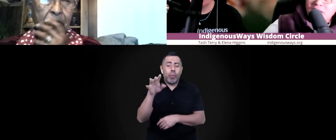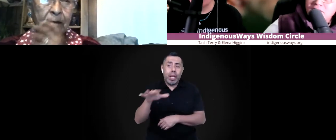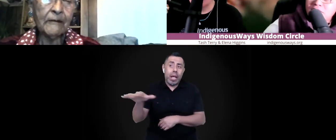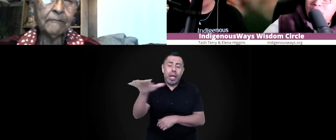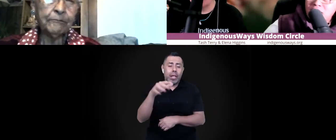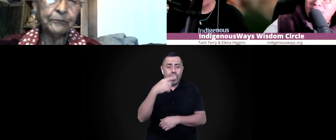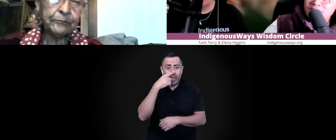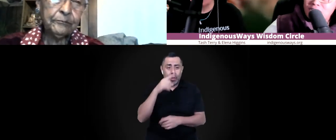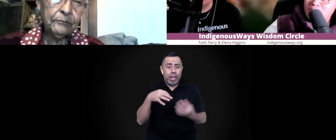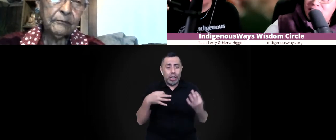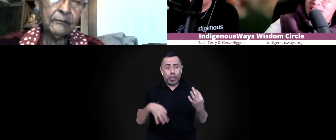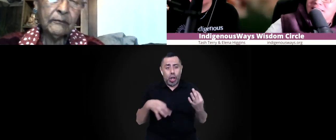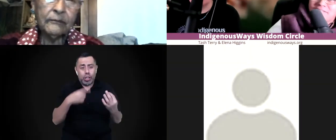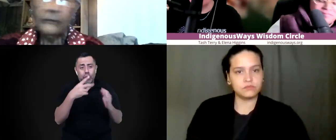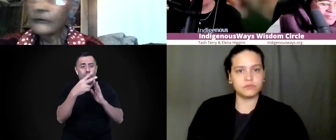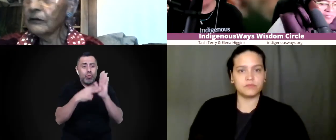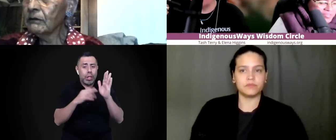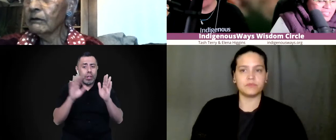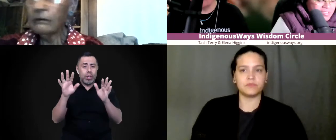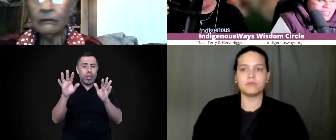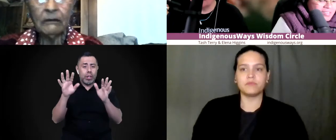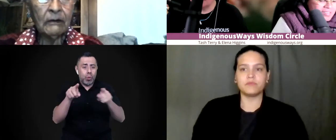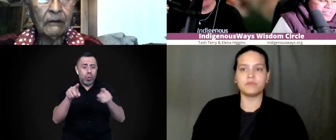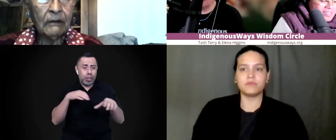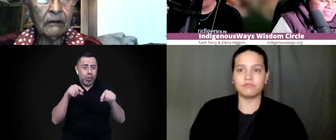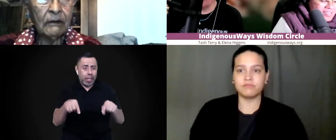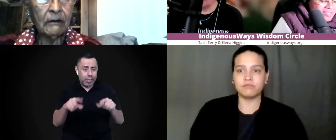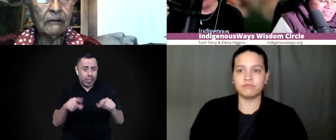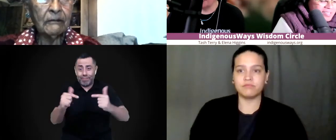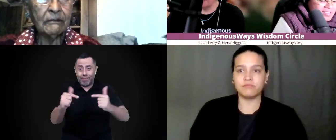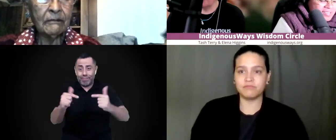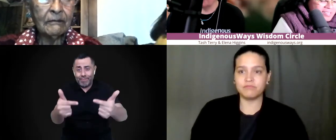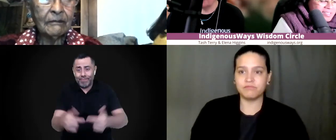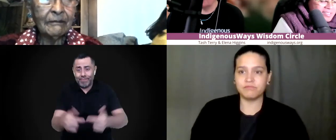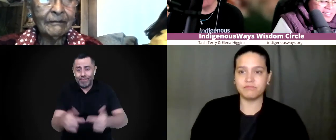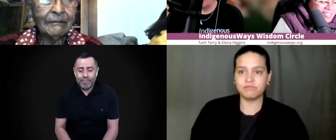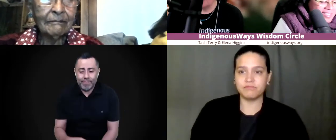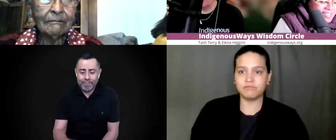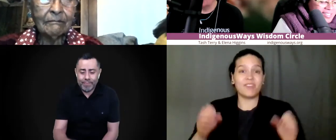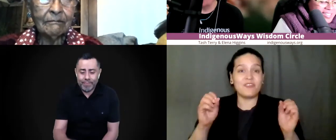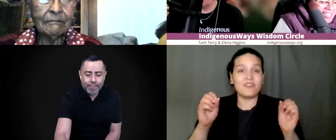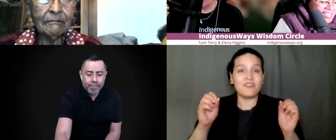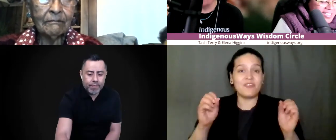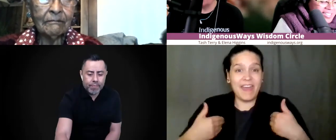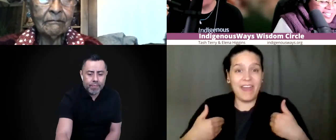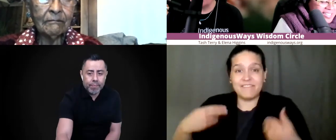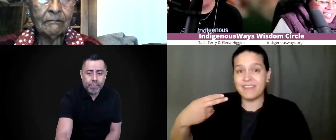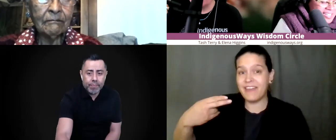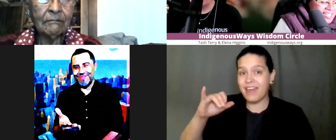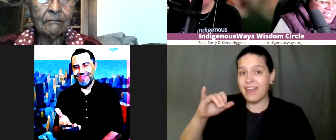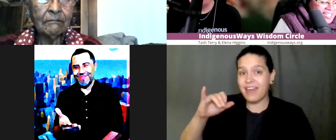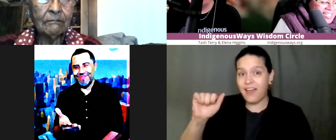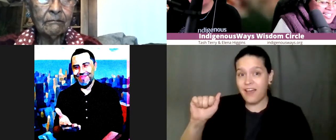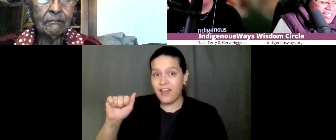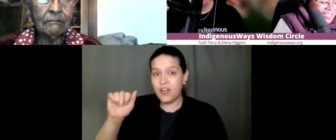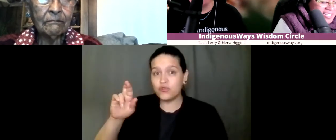read those while I'm doing this. All right. We've got Hilda Ritchie, who's Zooming in from Wisconsin. Thank